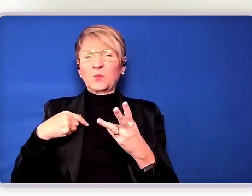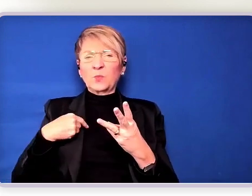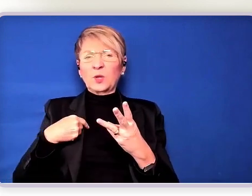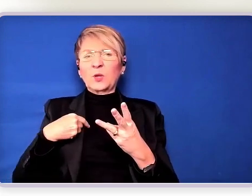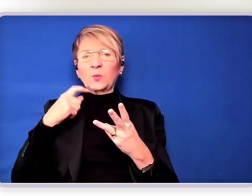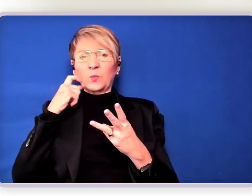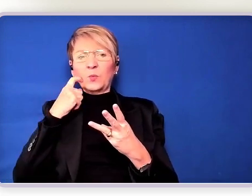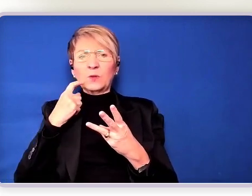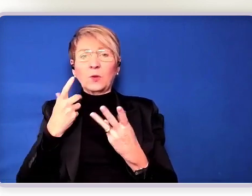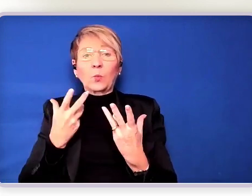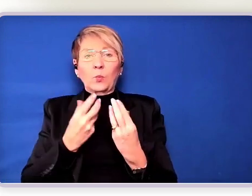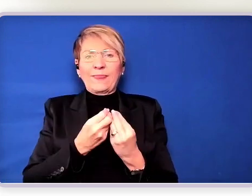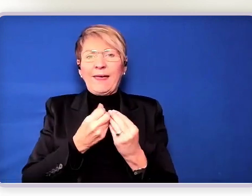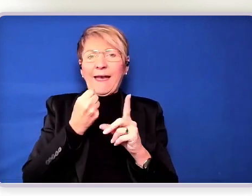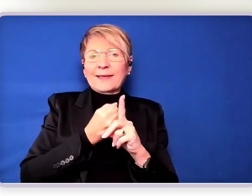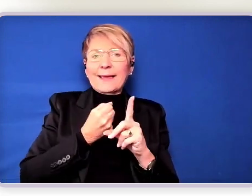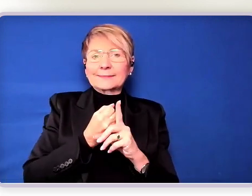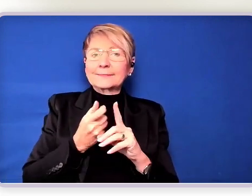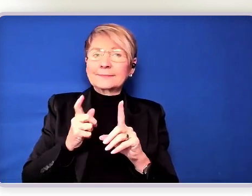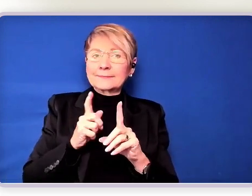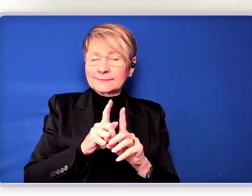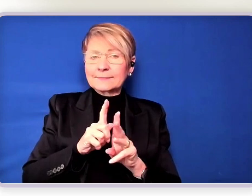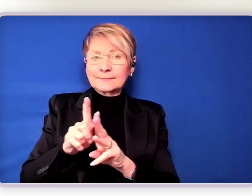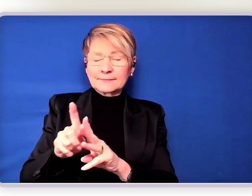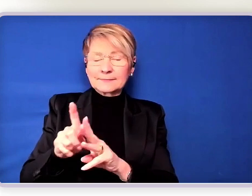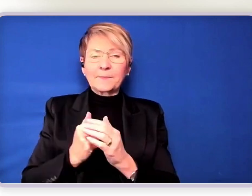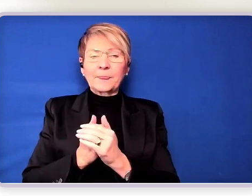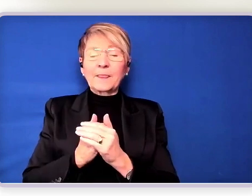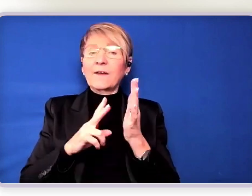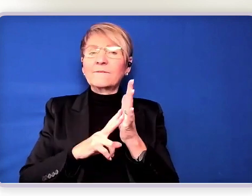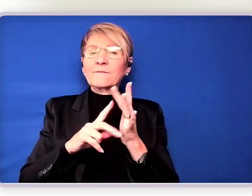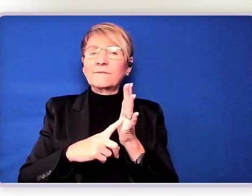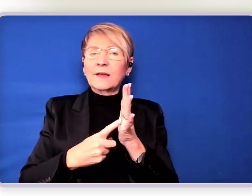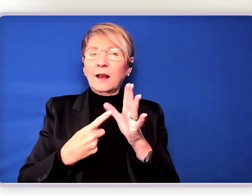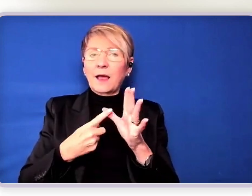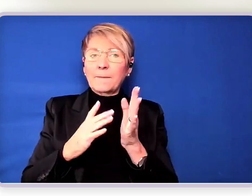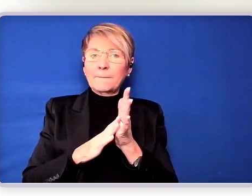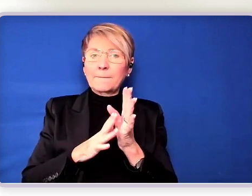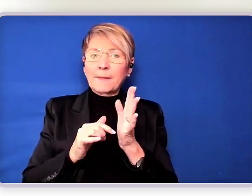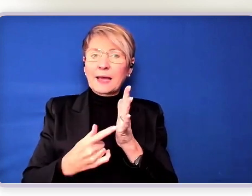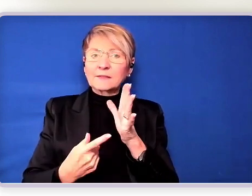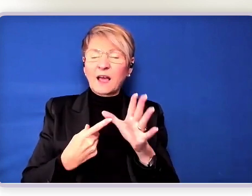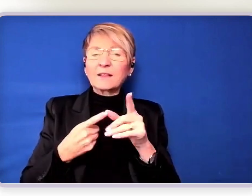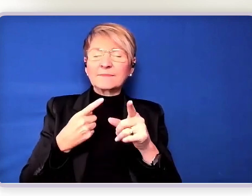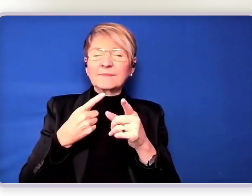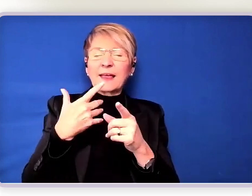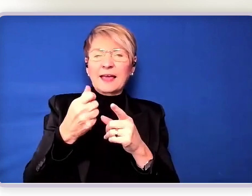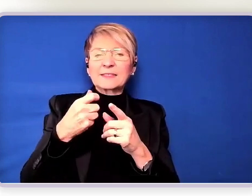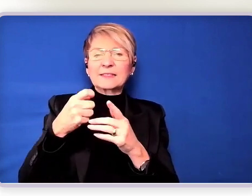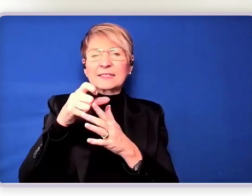also, they probably refer discrimination to us, but they also have disability-related legal and